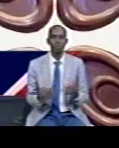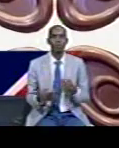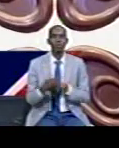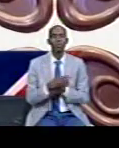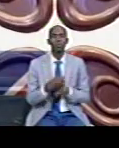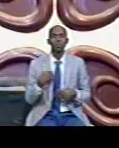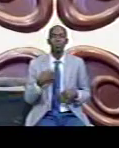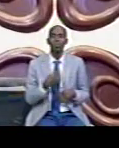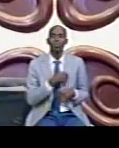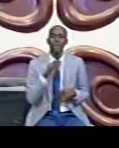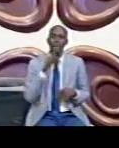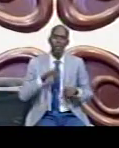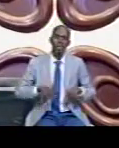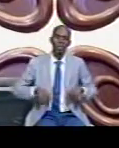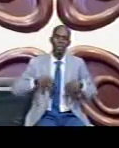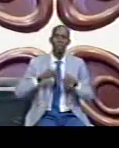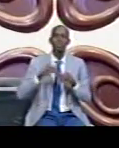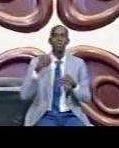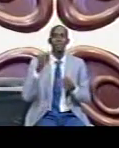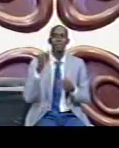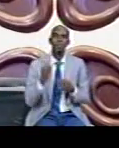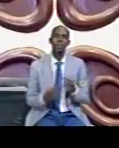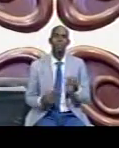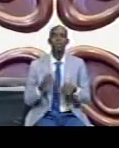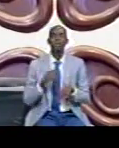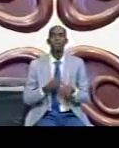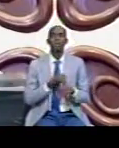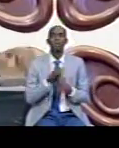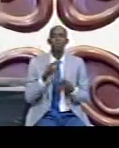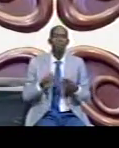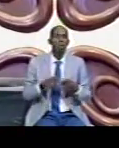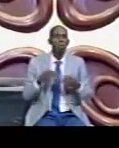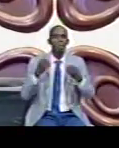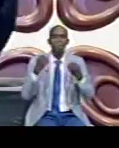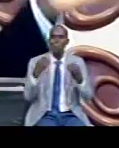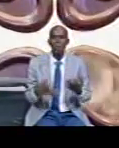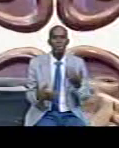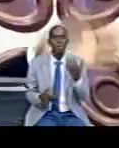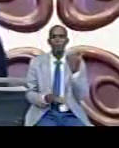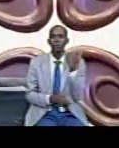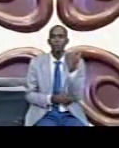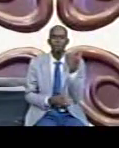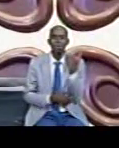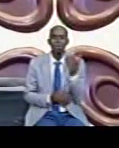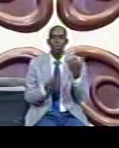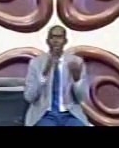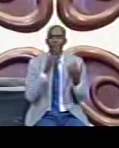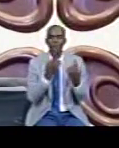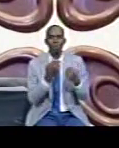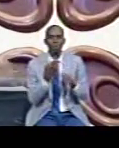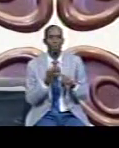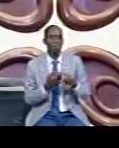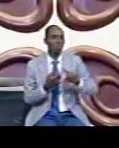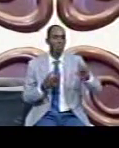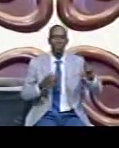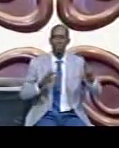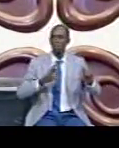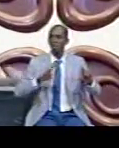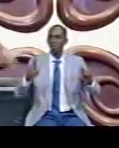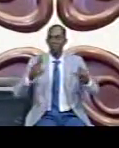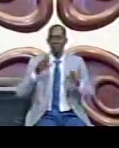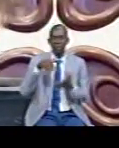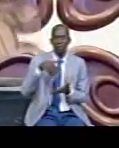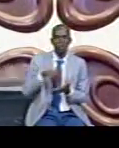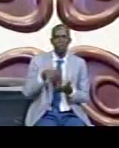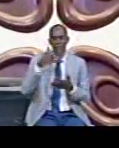the last days, when many temptations are coming right, left, and center. Have